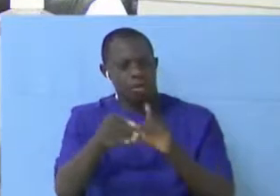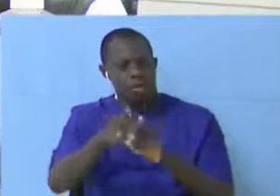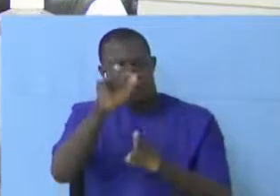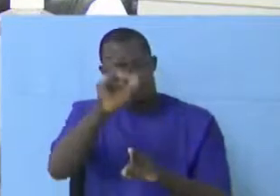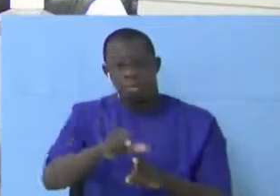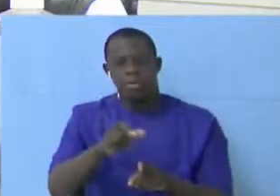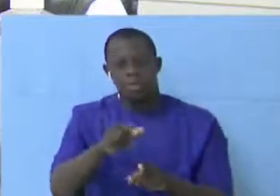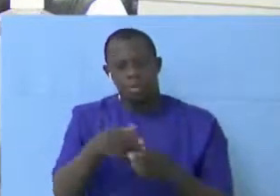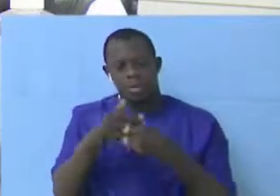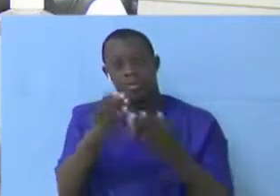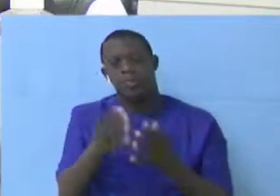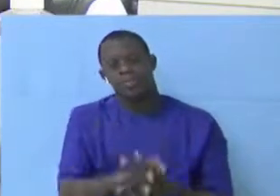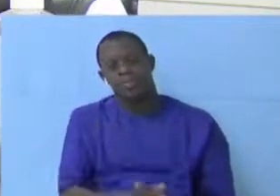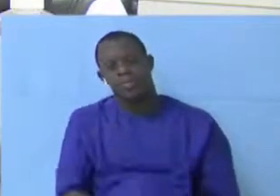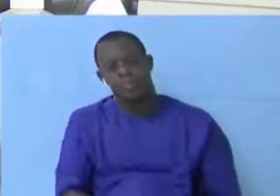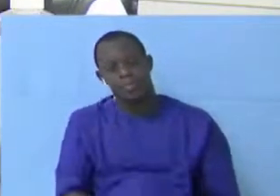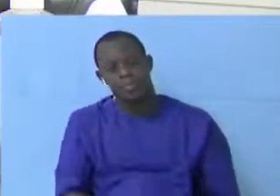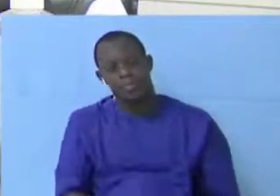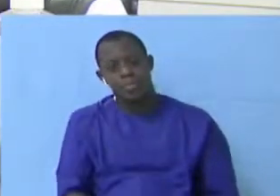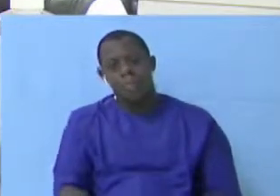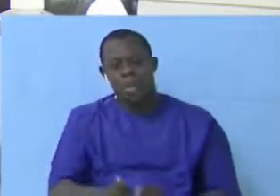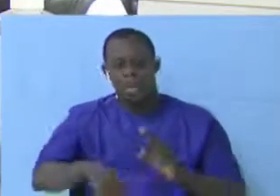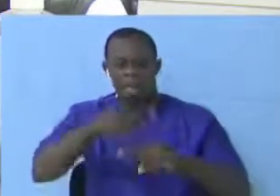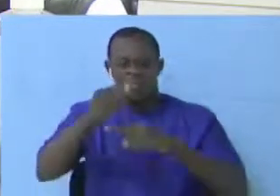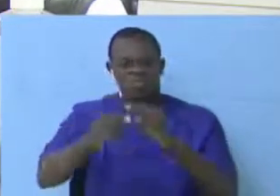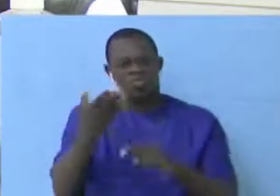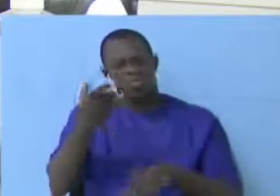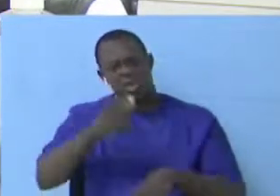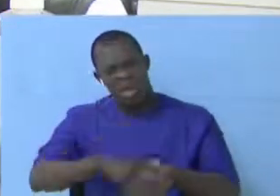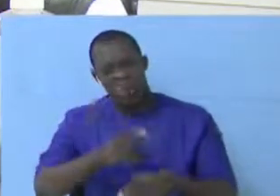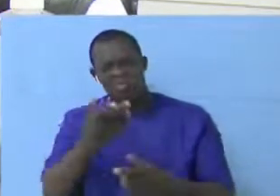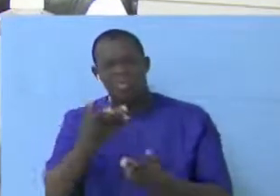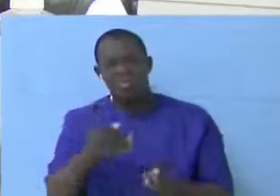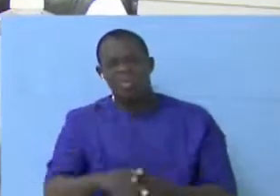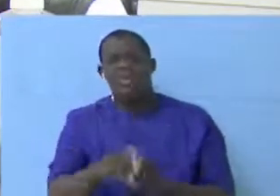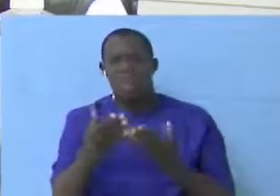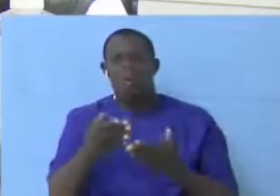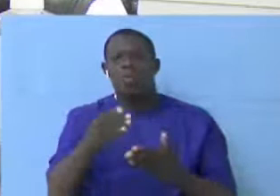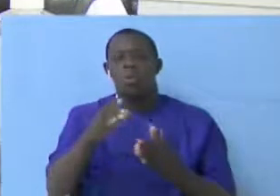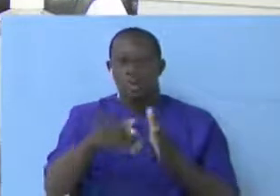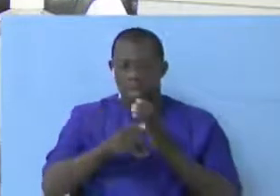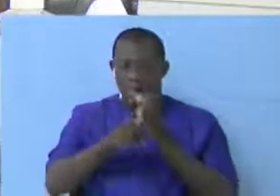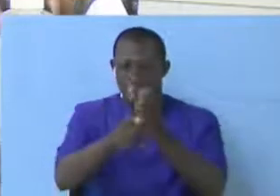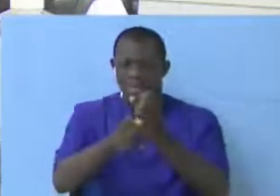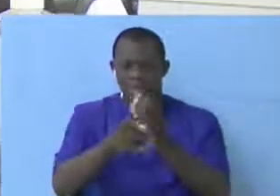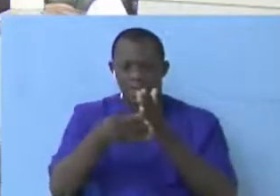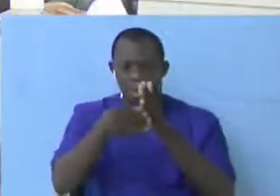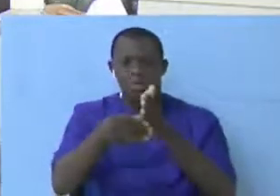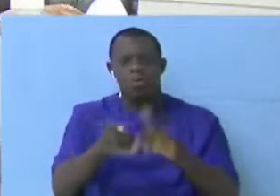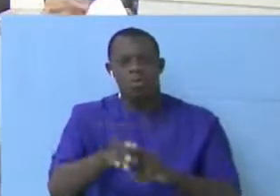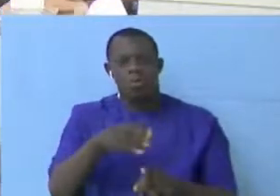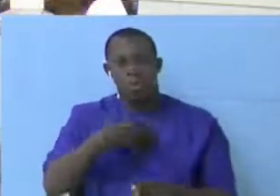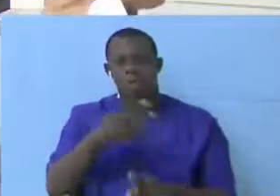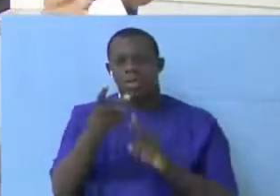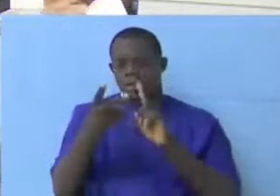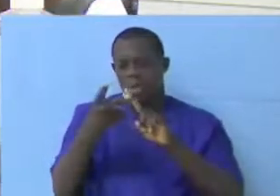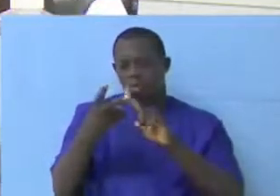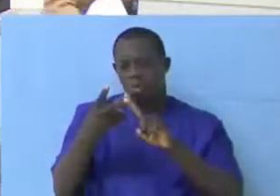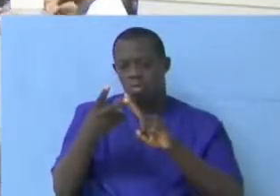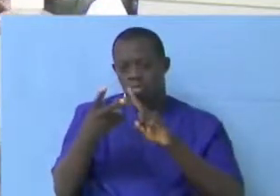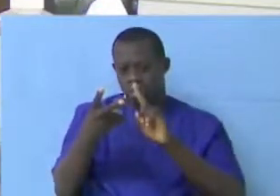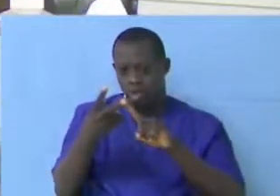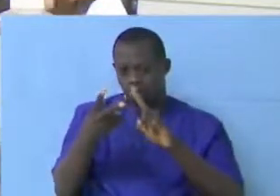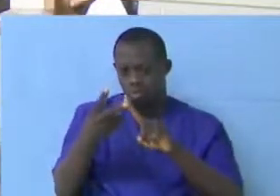I think after the DDG, after a while, DDG came back for a second statement of Buba to